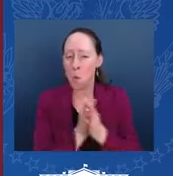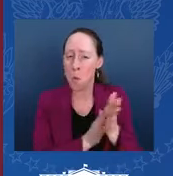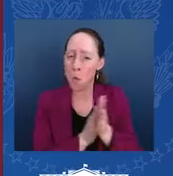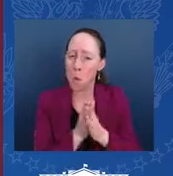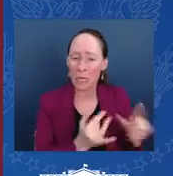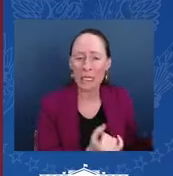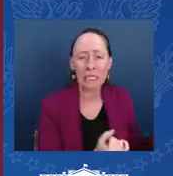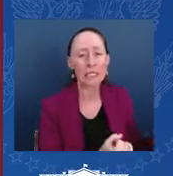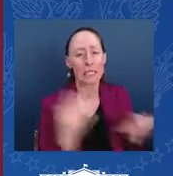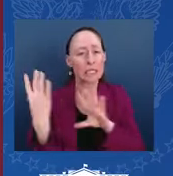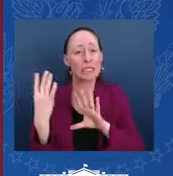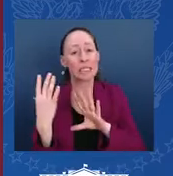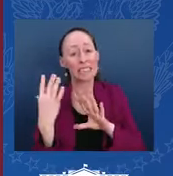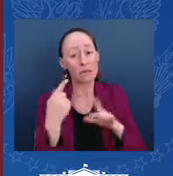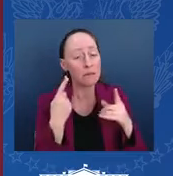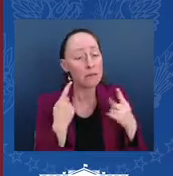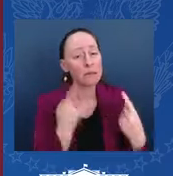3 years to do that?